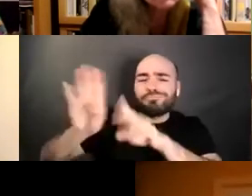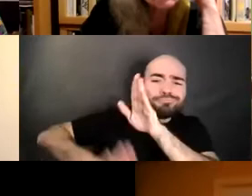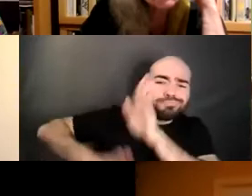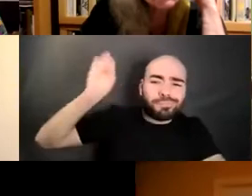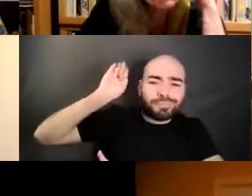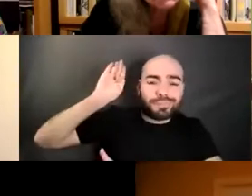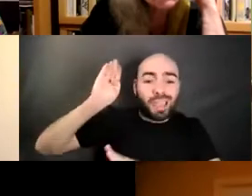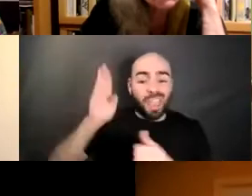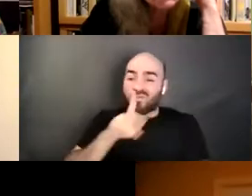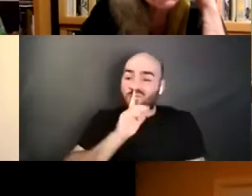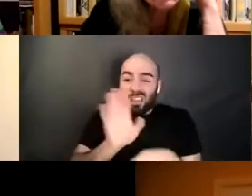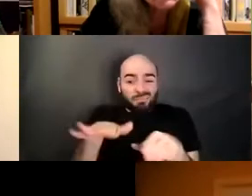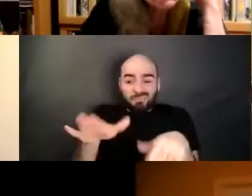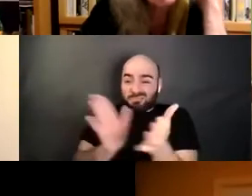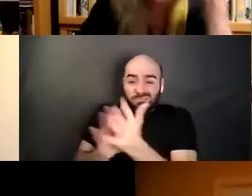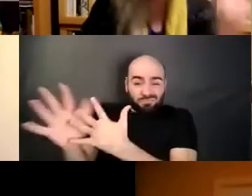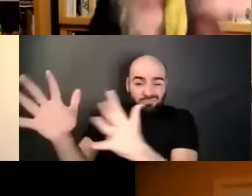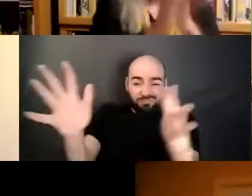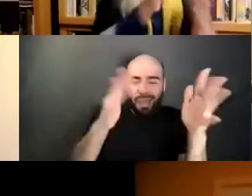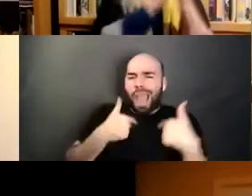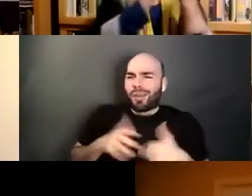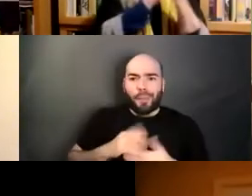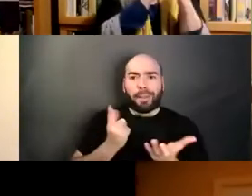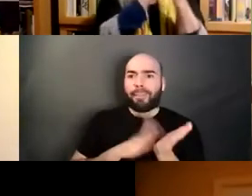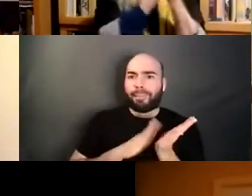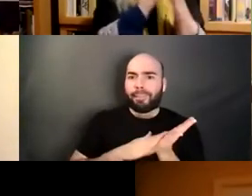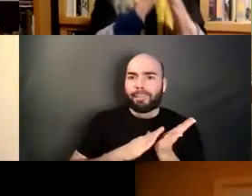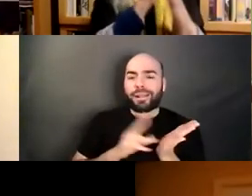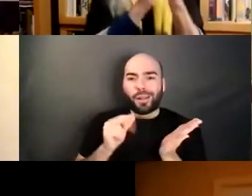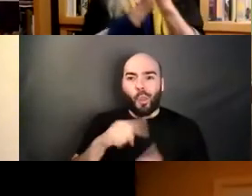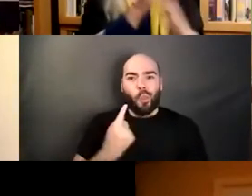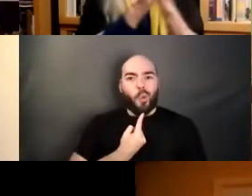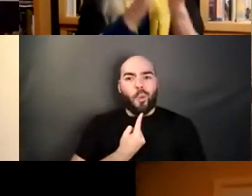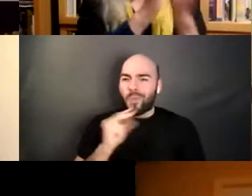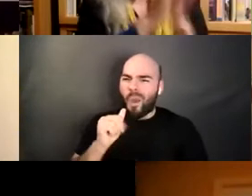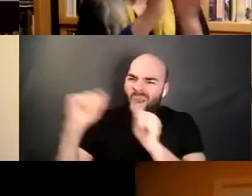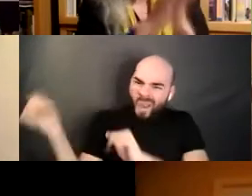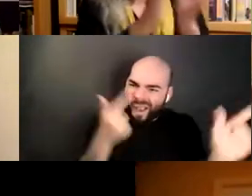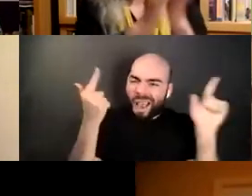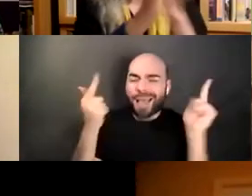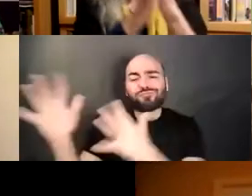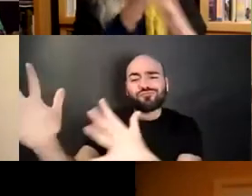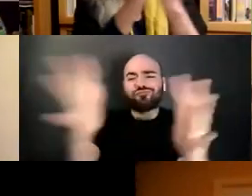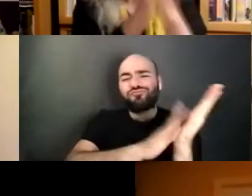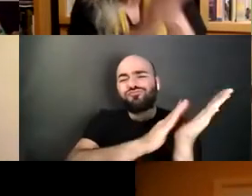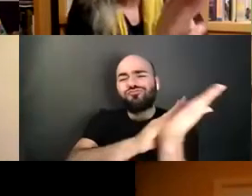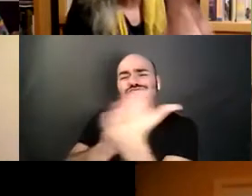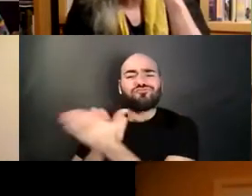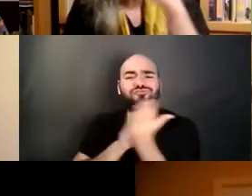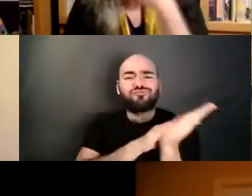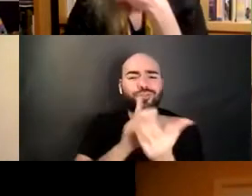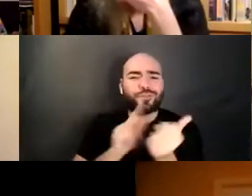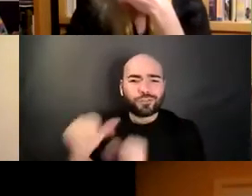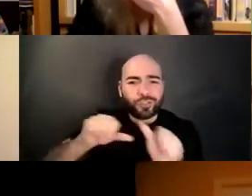round of applause for all the, I don't want to be the only lone person clapping for everybody. Thank you,